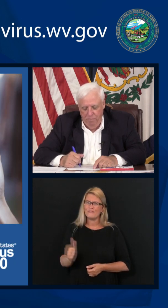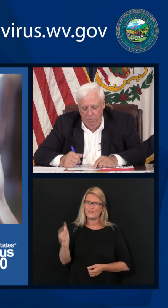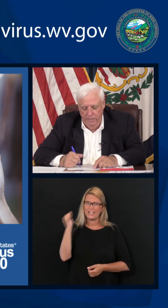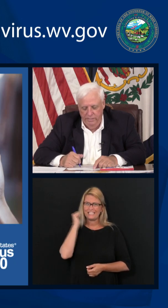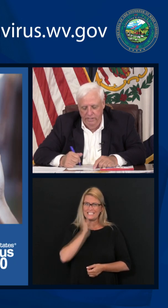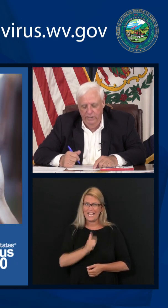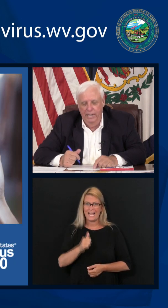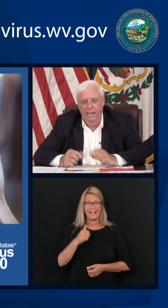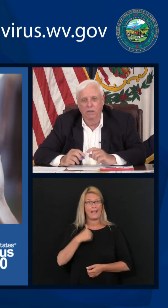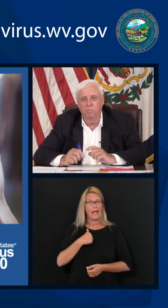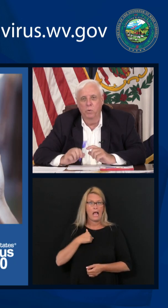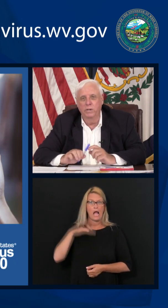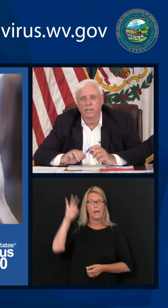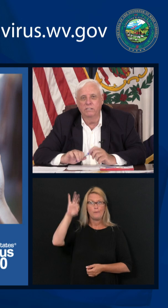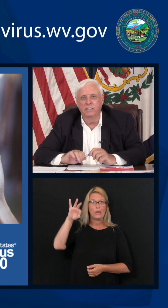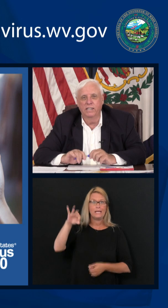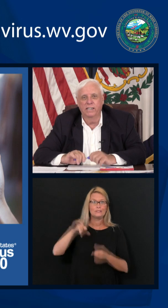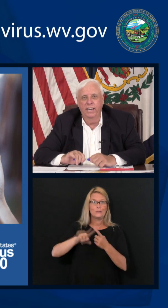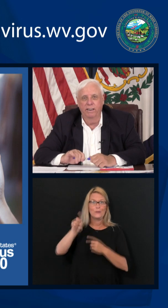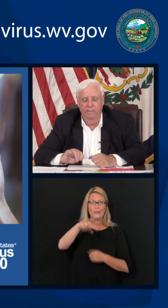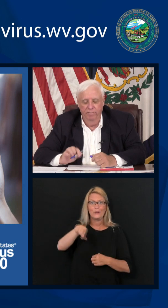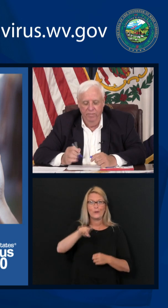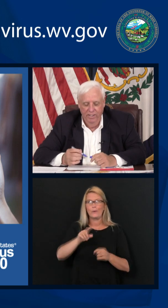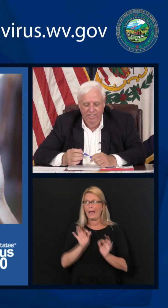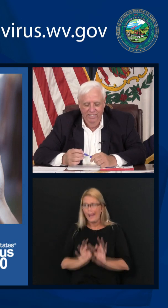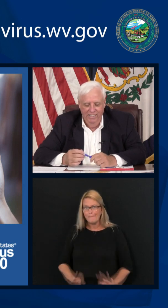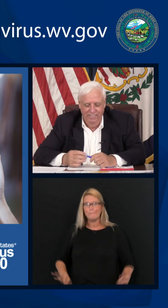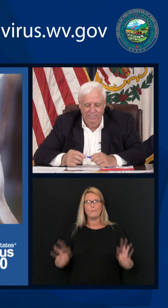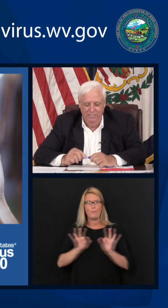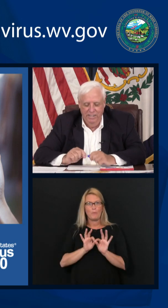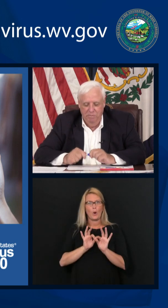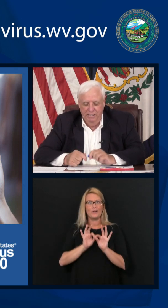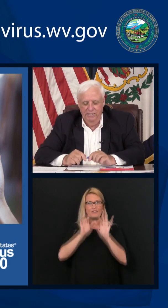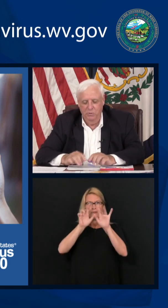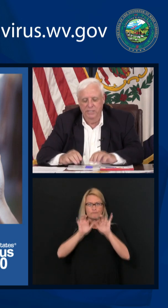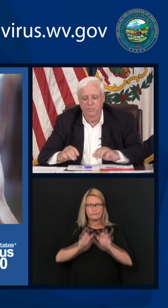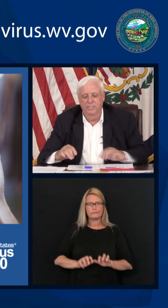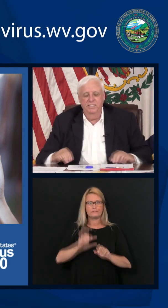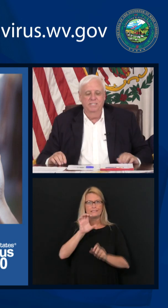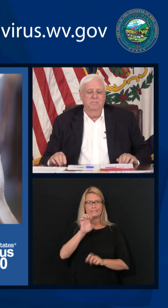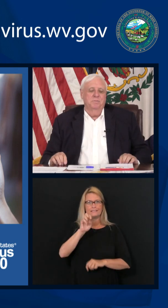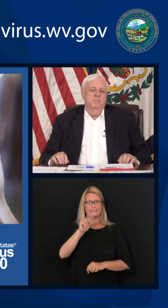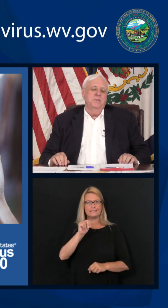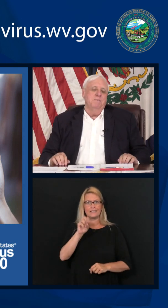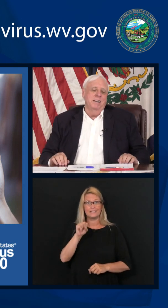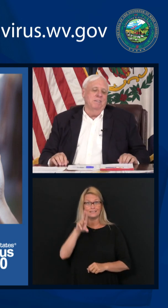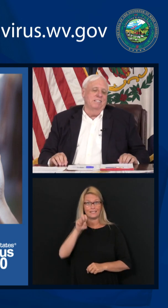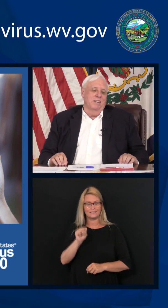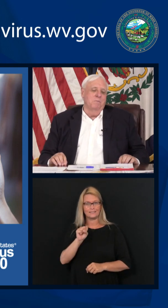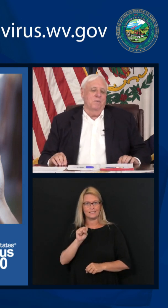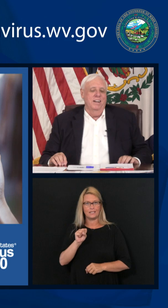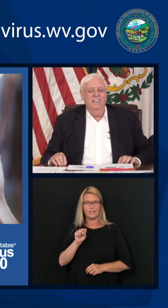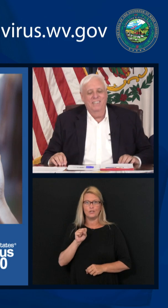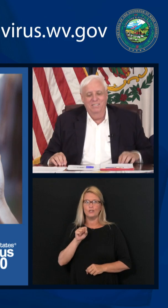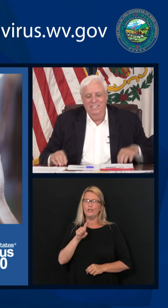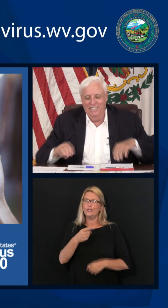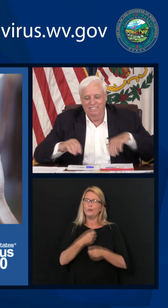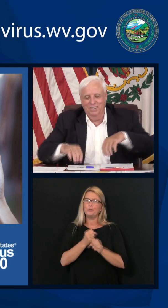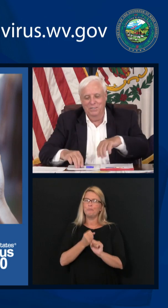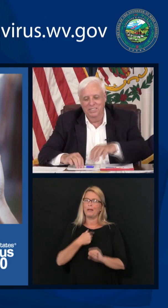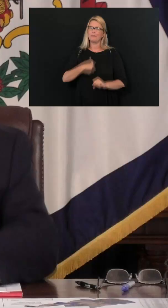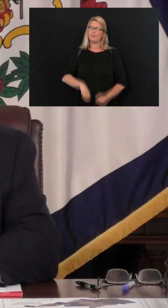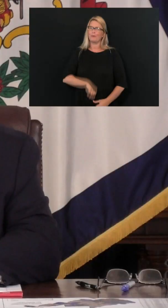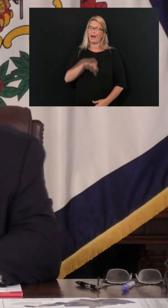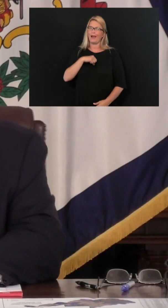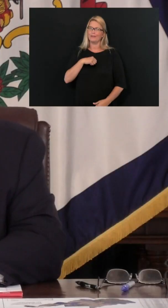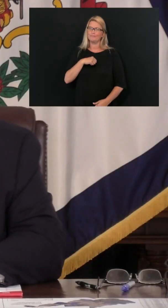I preach to you how important it is to get counted. Now just think about this, West Virginia. You make me so proud. I mean, that's all